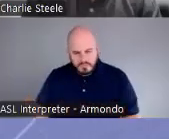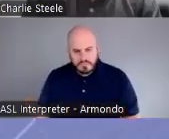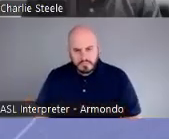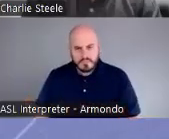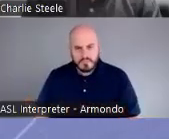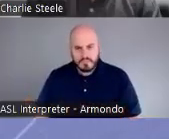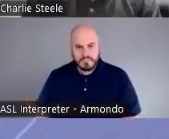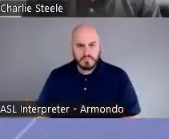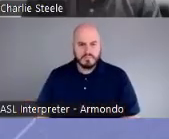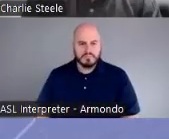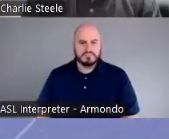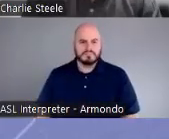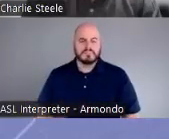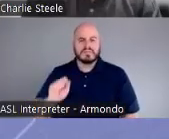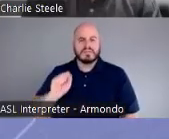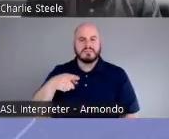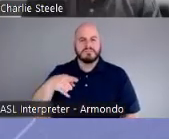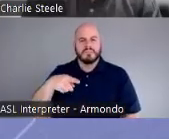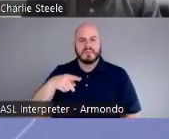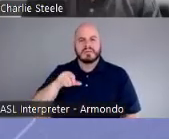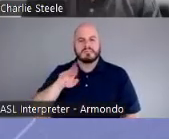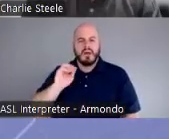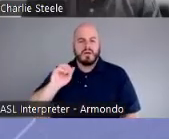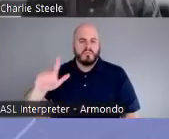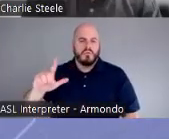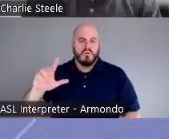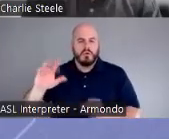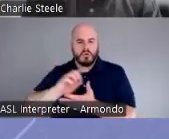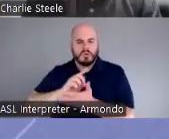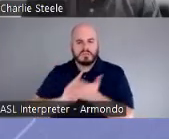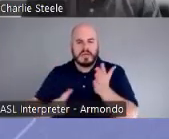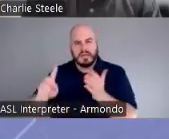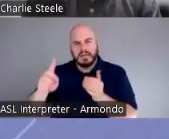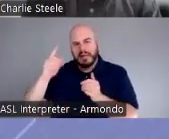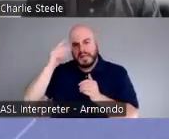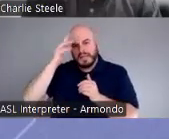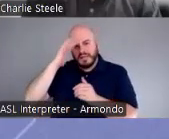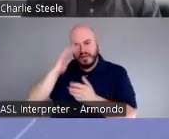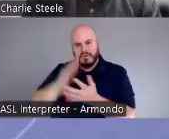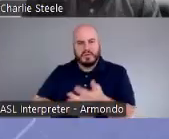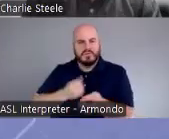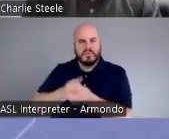size project is a spiral co-designed approach.